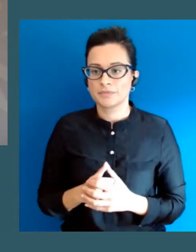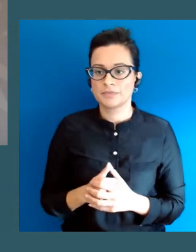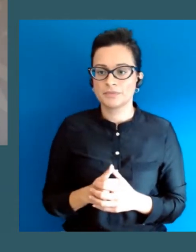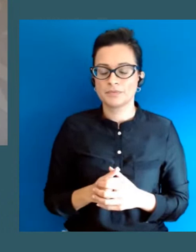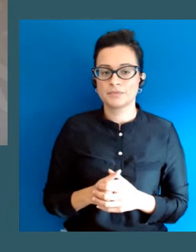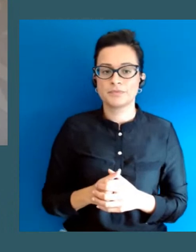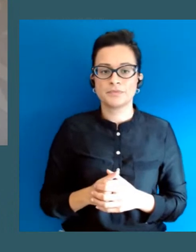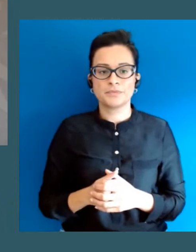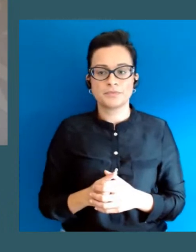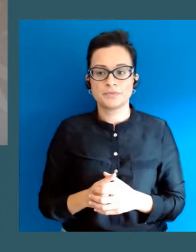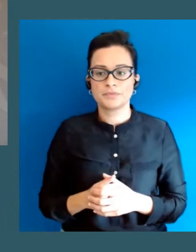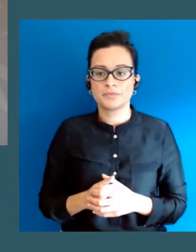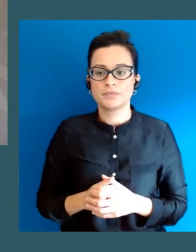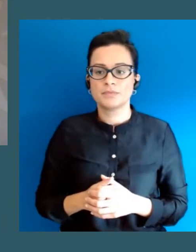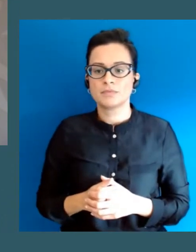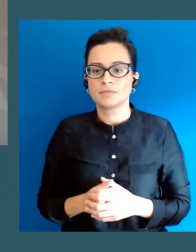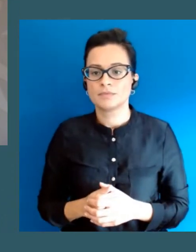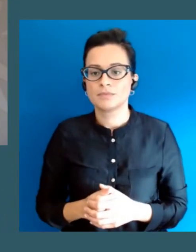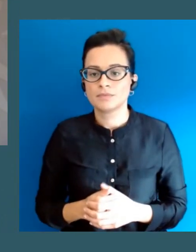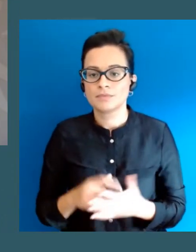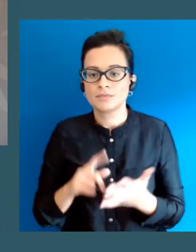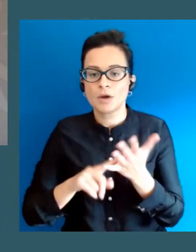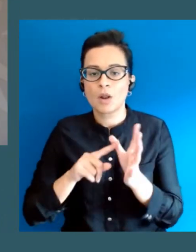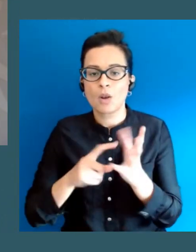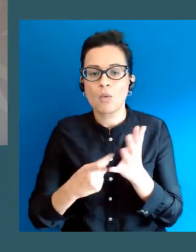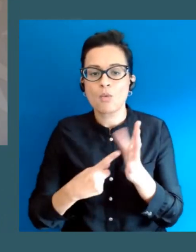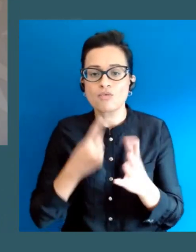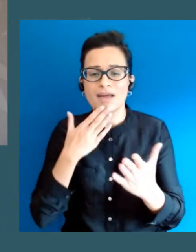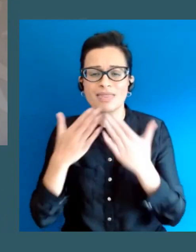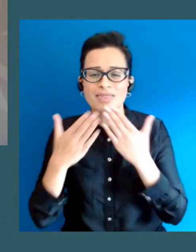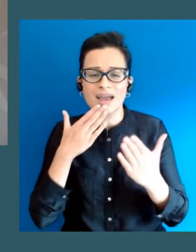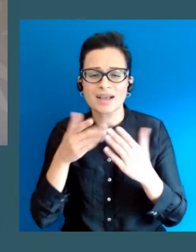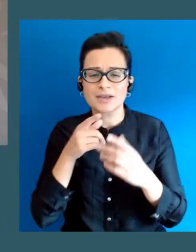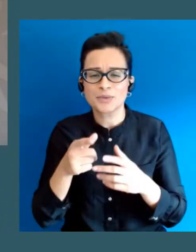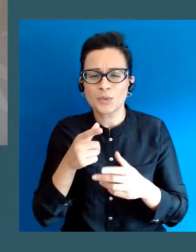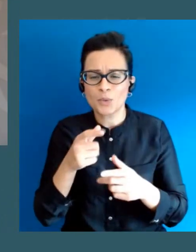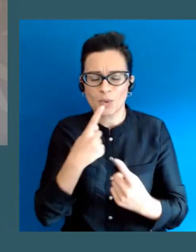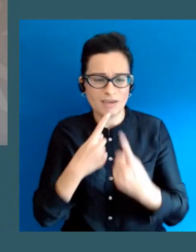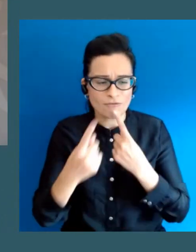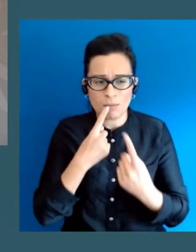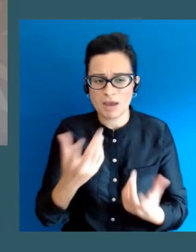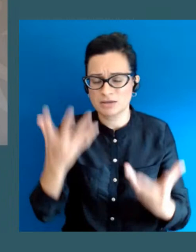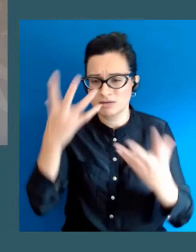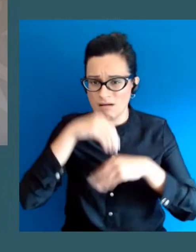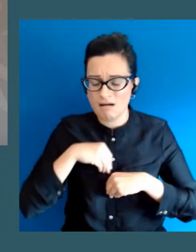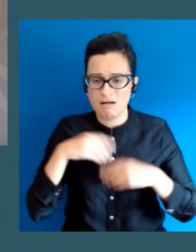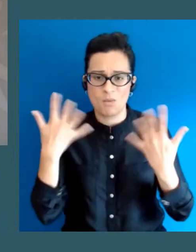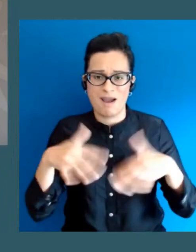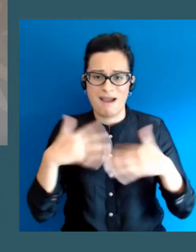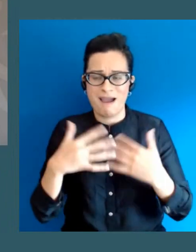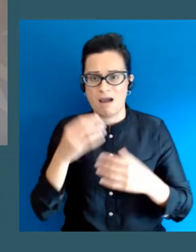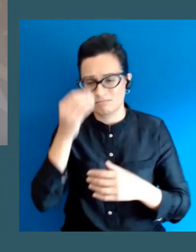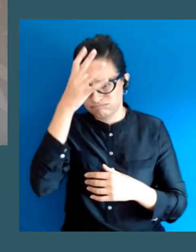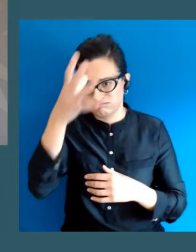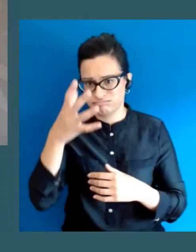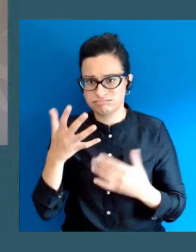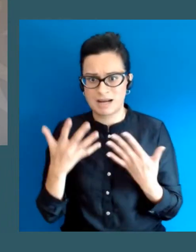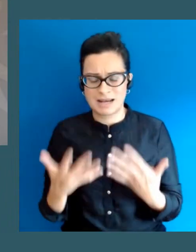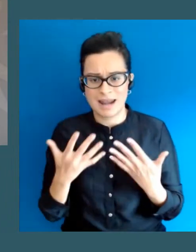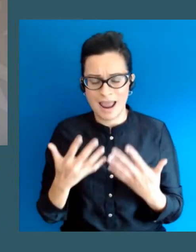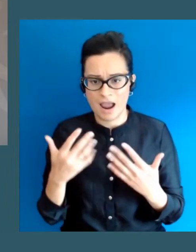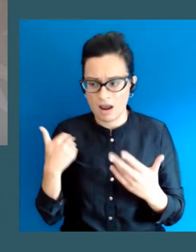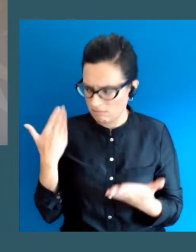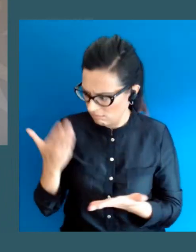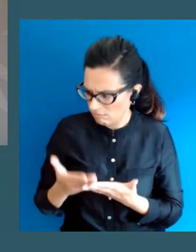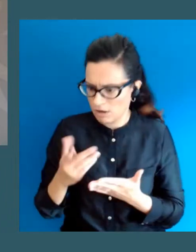Thank you very much, Dr. Sharma, for such an informative talk. It really shows kind of where we're at peanut allergy in the UK at